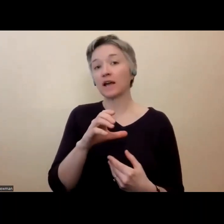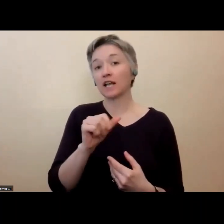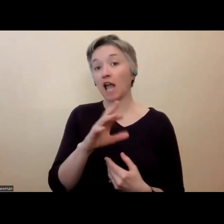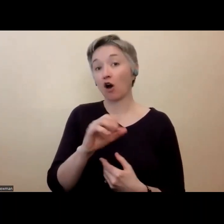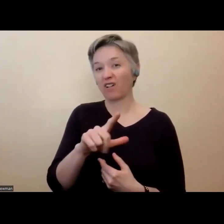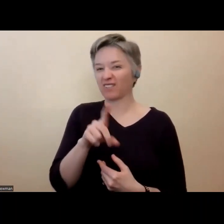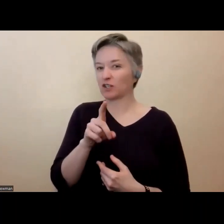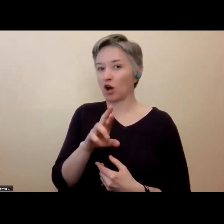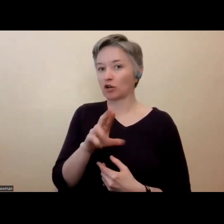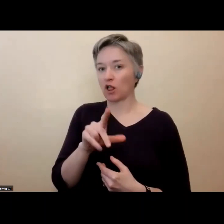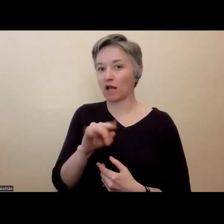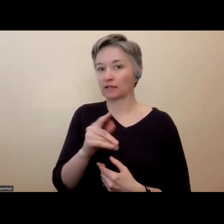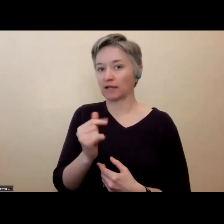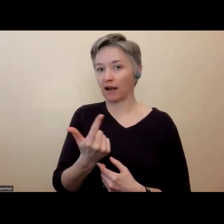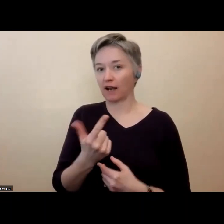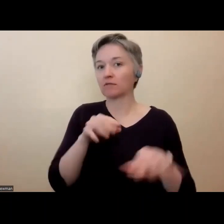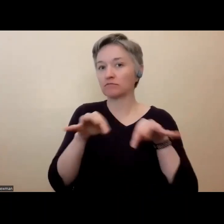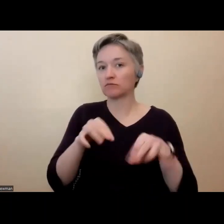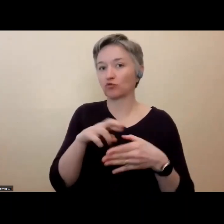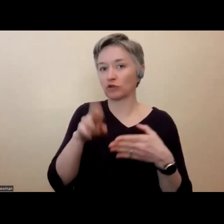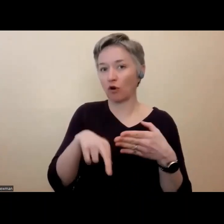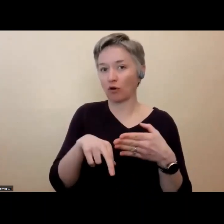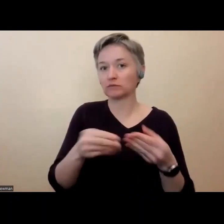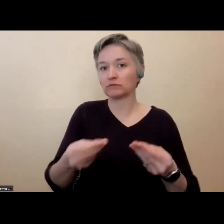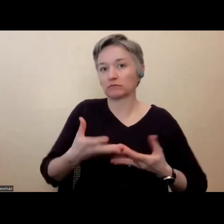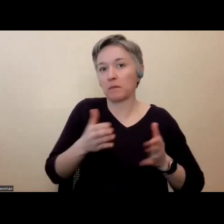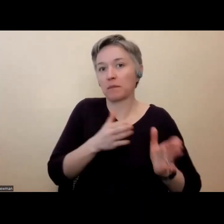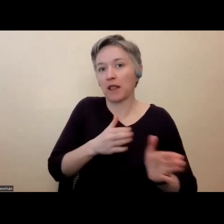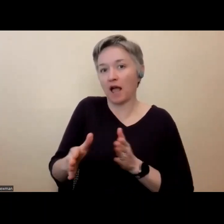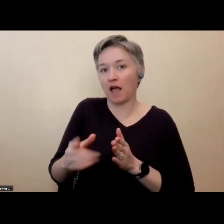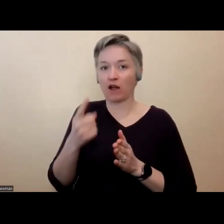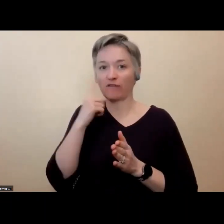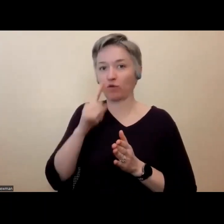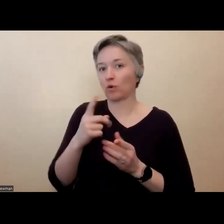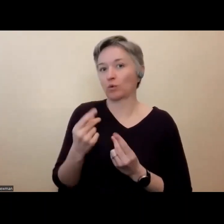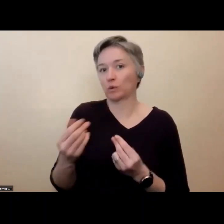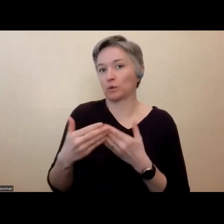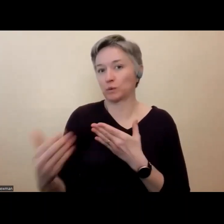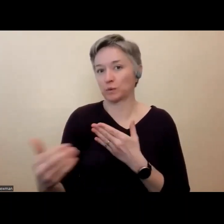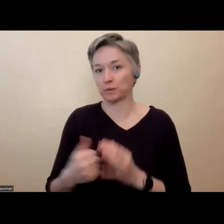of the screening and provided me with a plan for what I should do in the future.